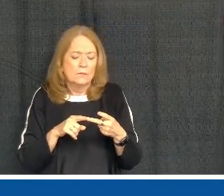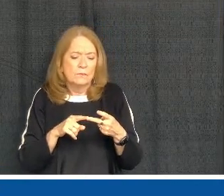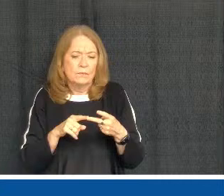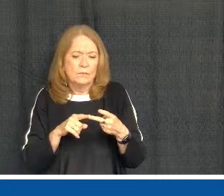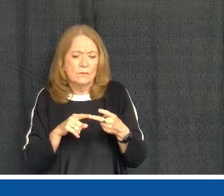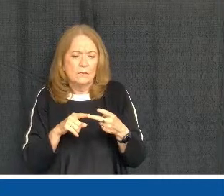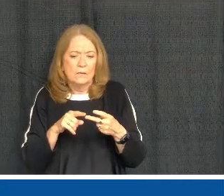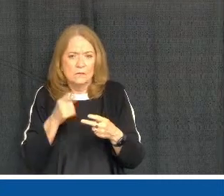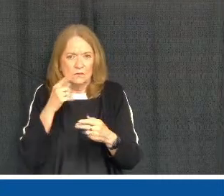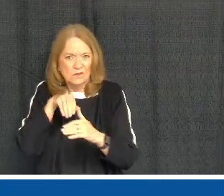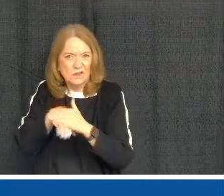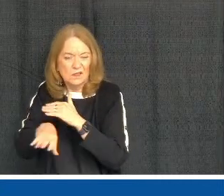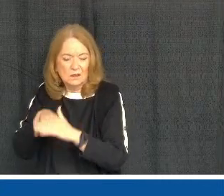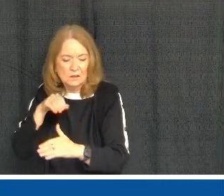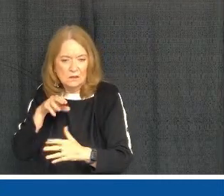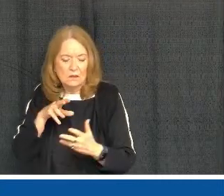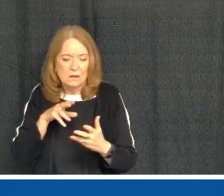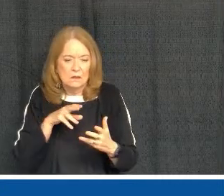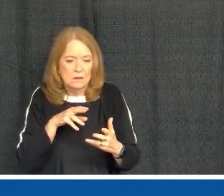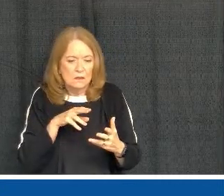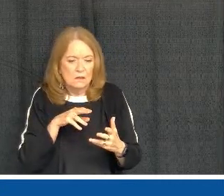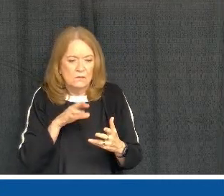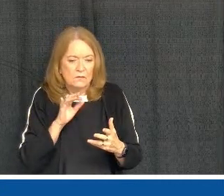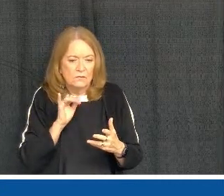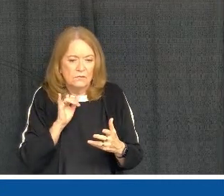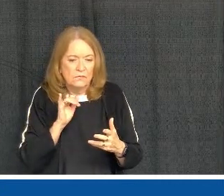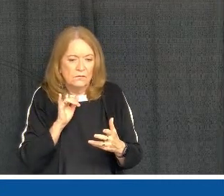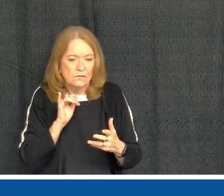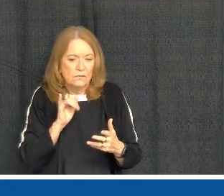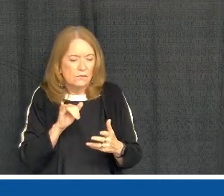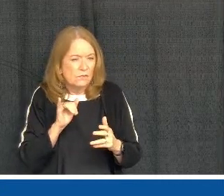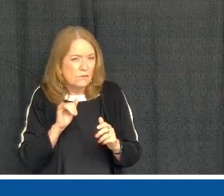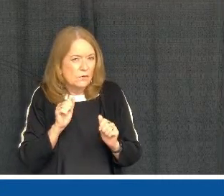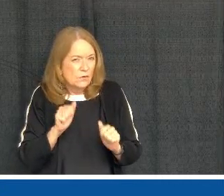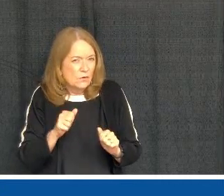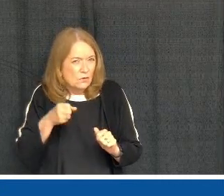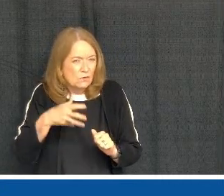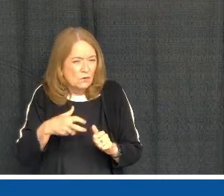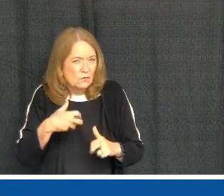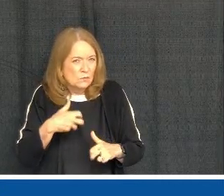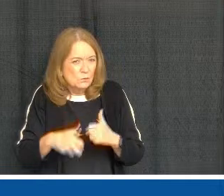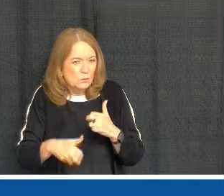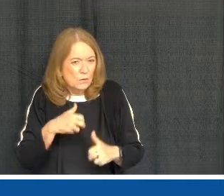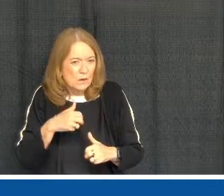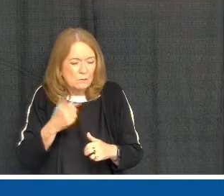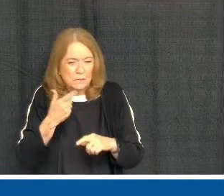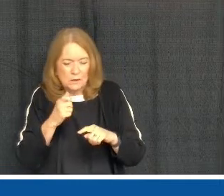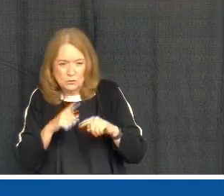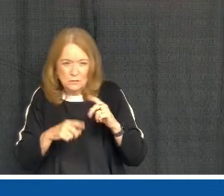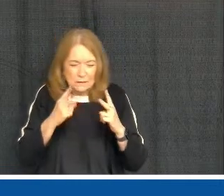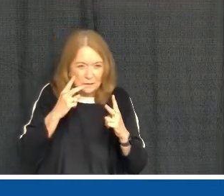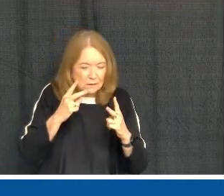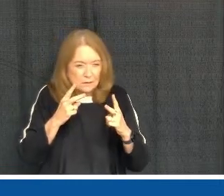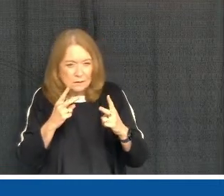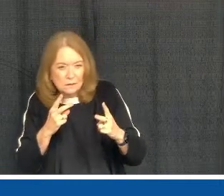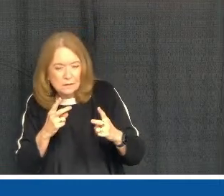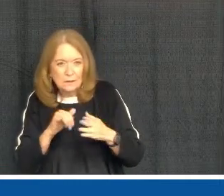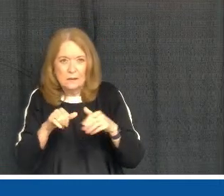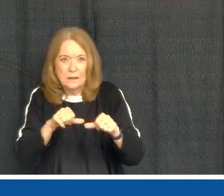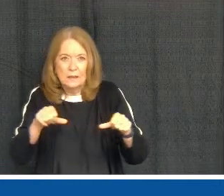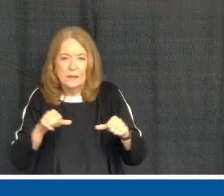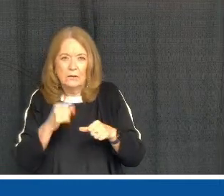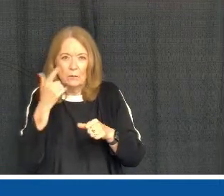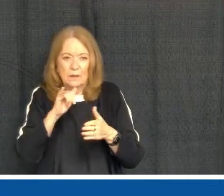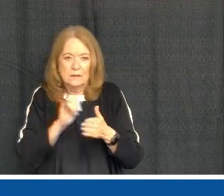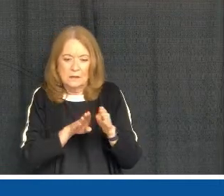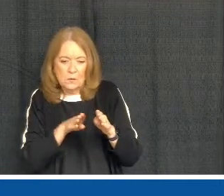egresses is great, but that still could cause problems with sight distance, in that area because of that